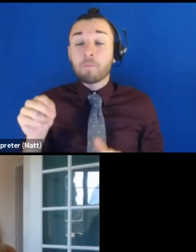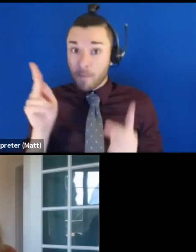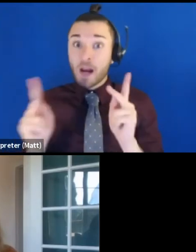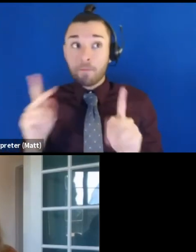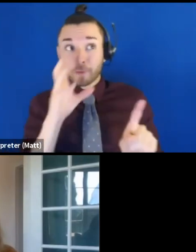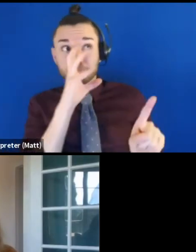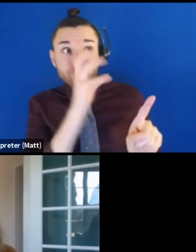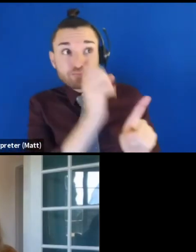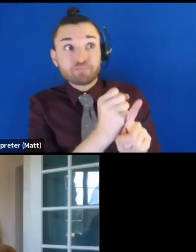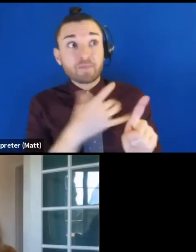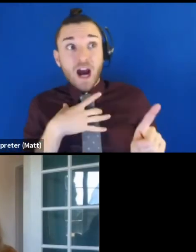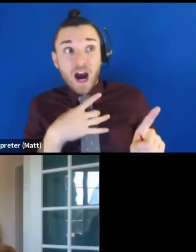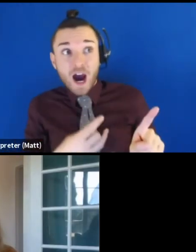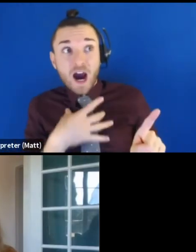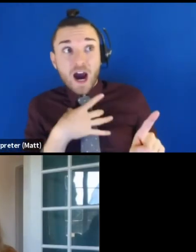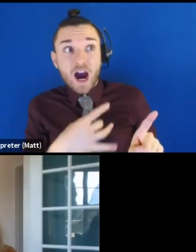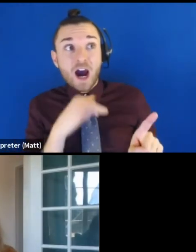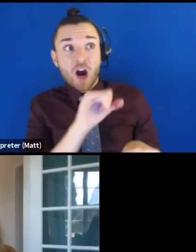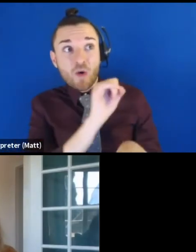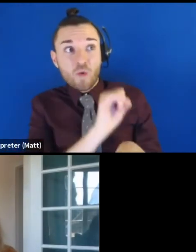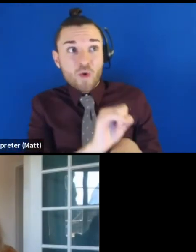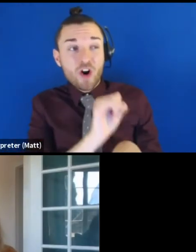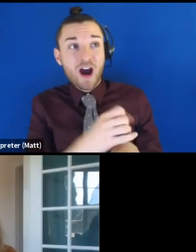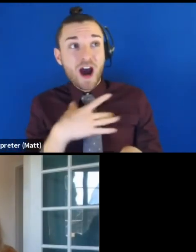cause this internal sense of